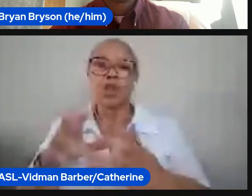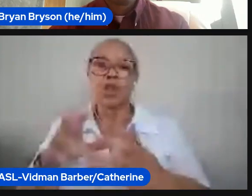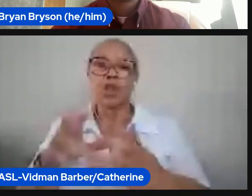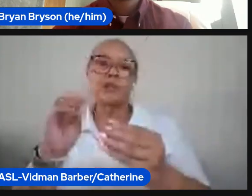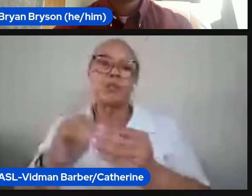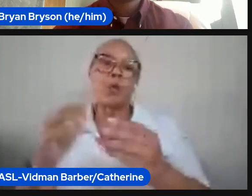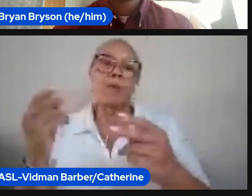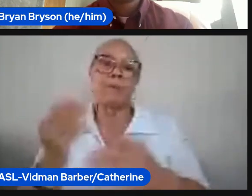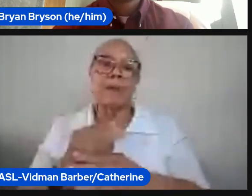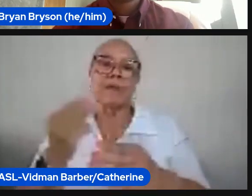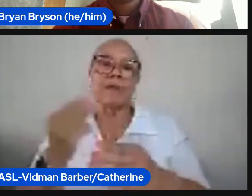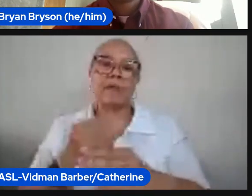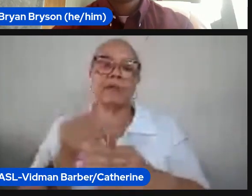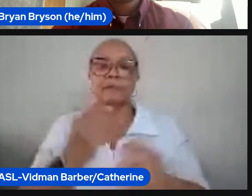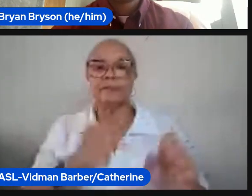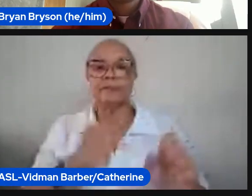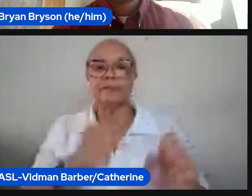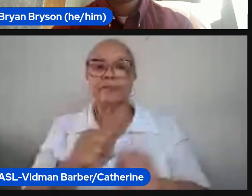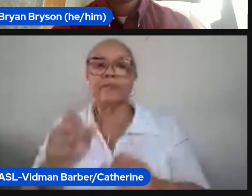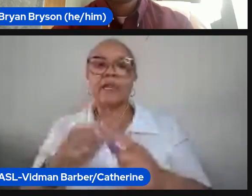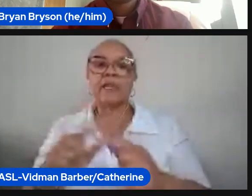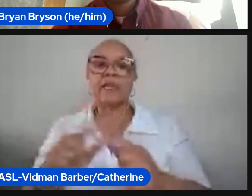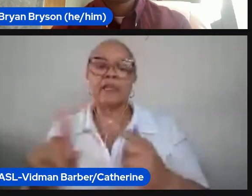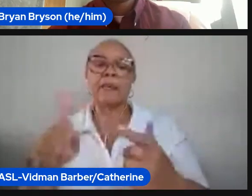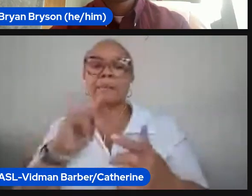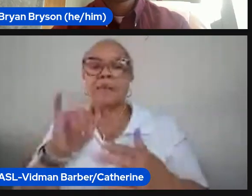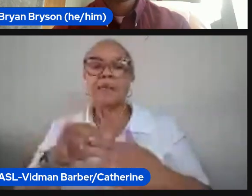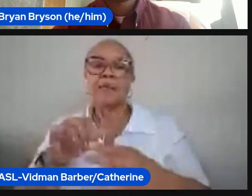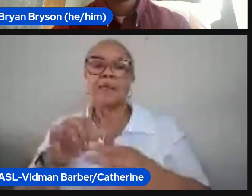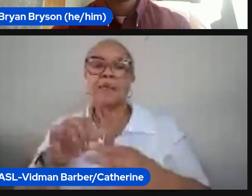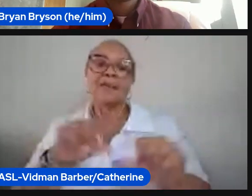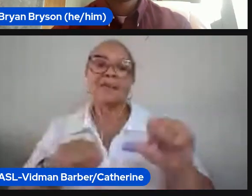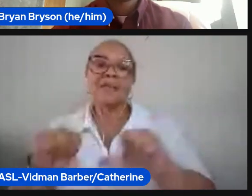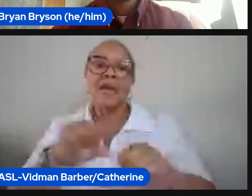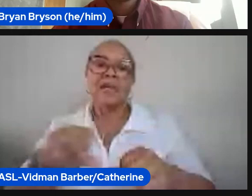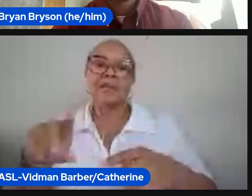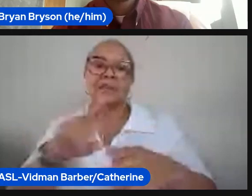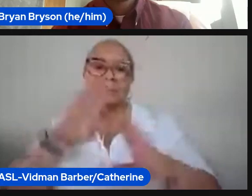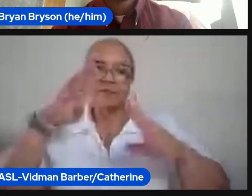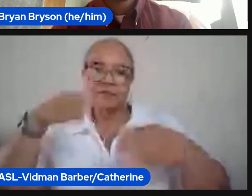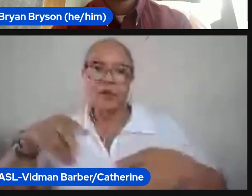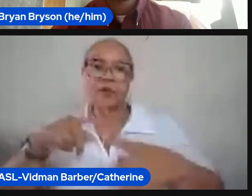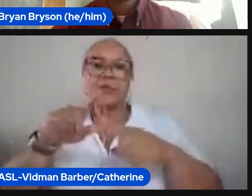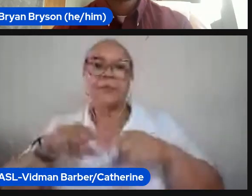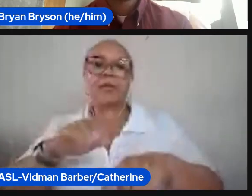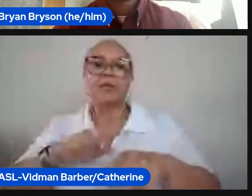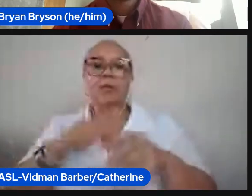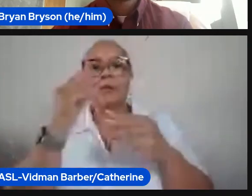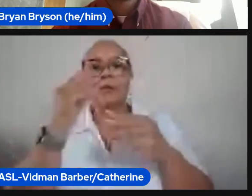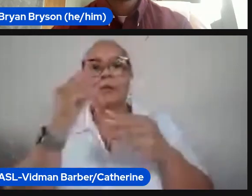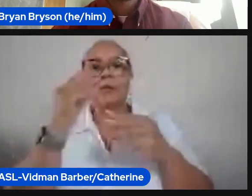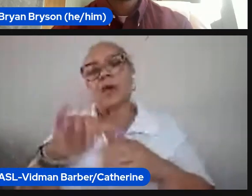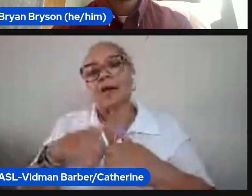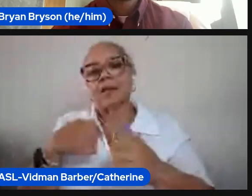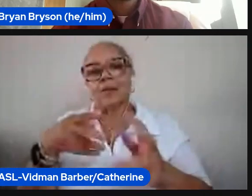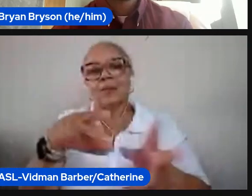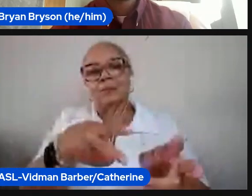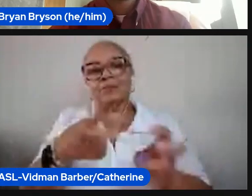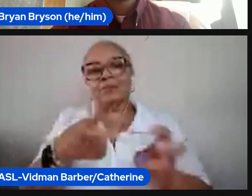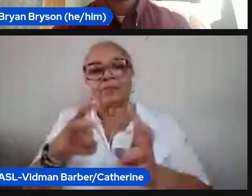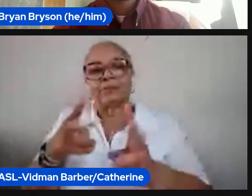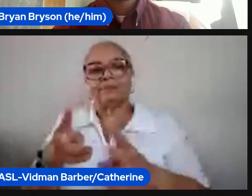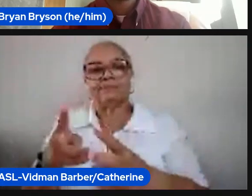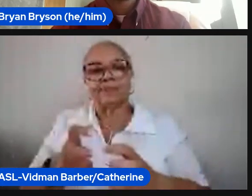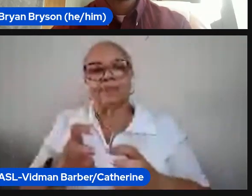mathematical, statistical, and computer science discipline. And it's based on data. So how can we extract information